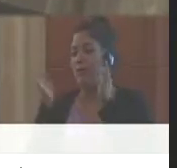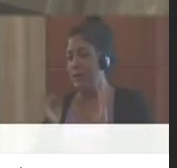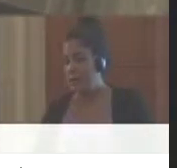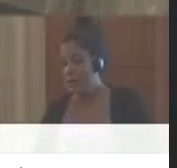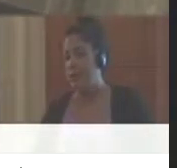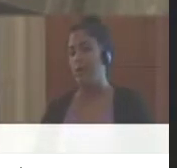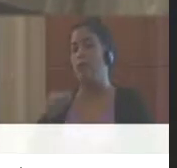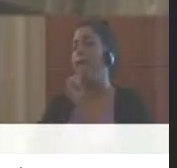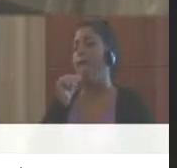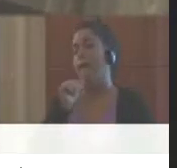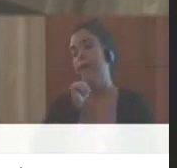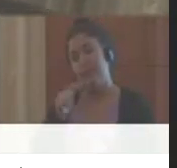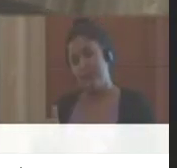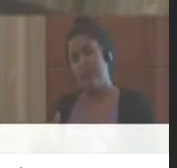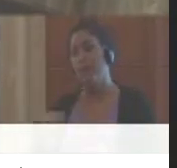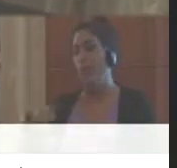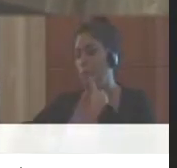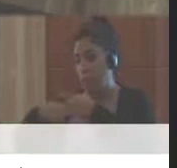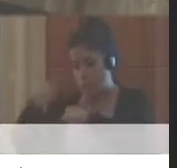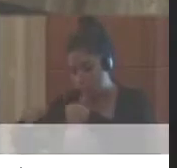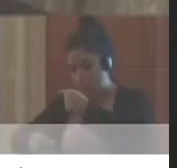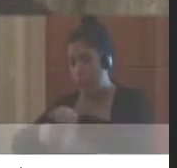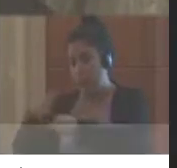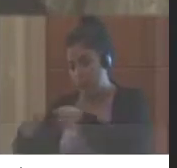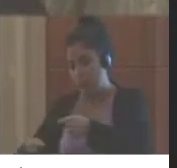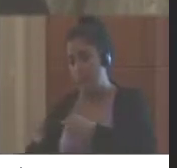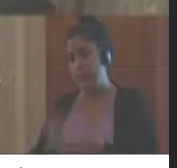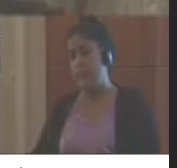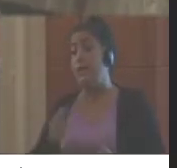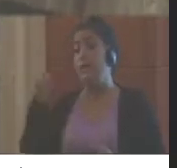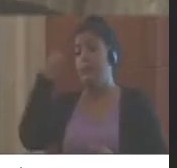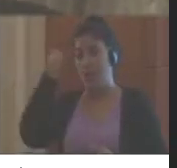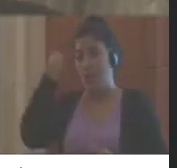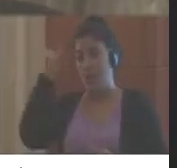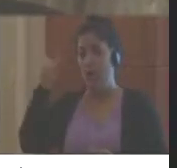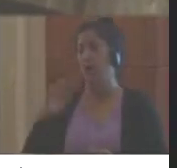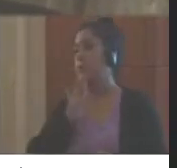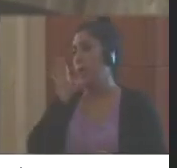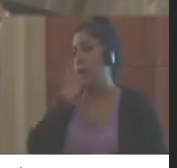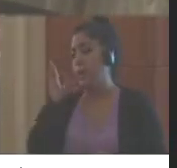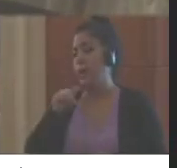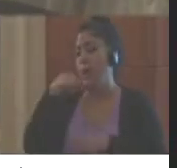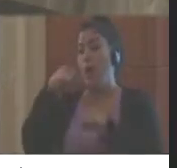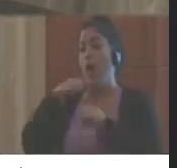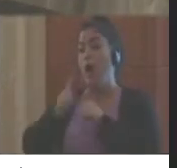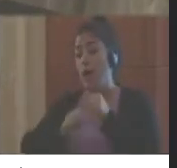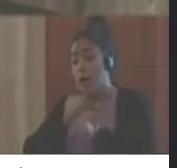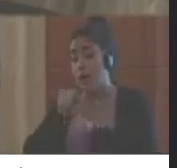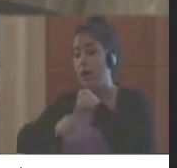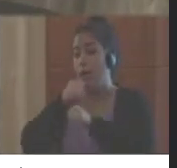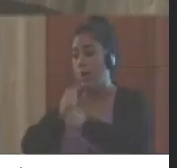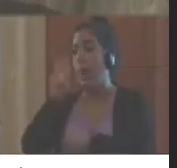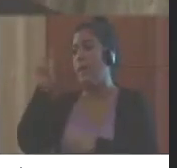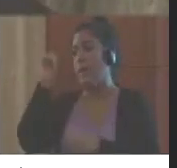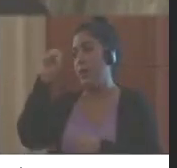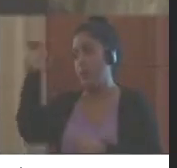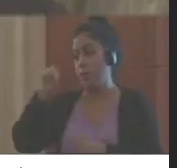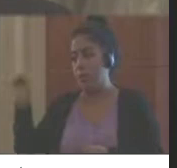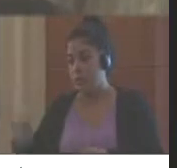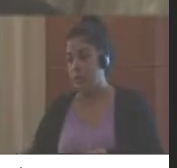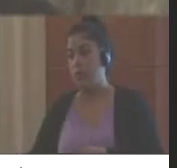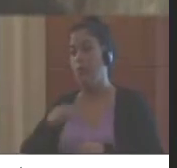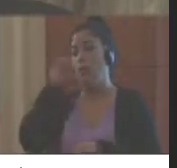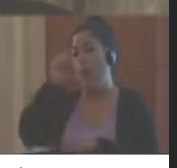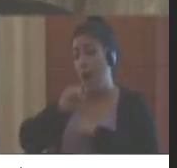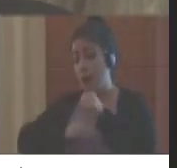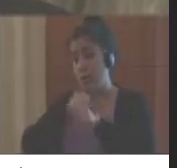20% of part of their funding for disasters, but invariably, because the councils are underfunded, they tend to utilize that